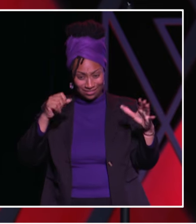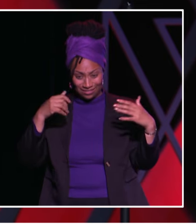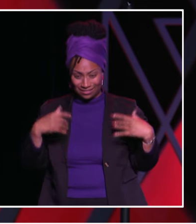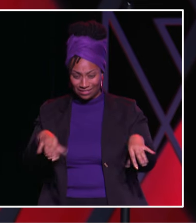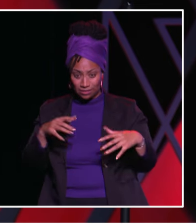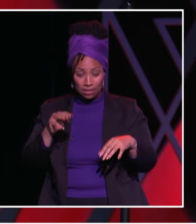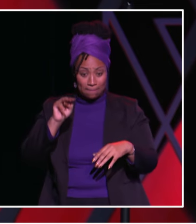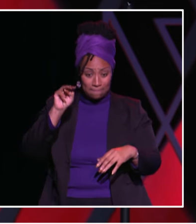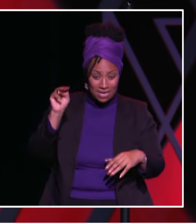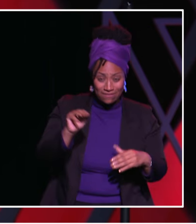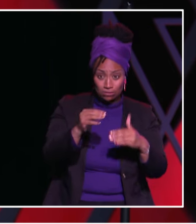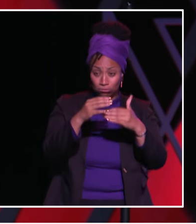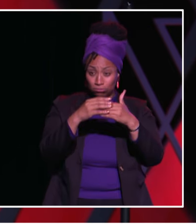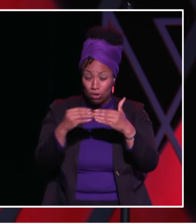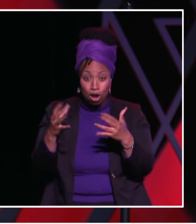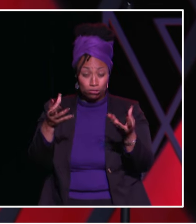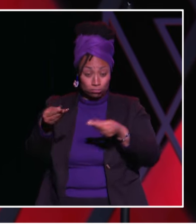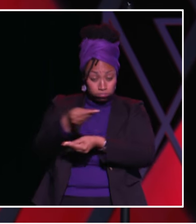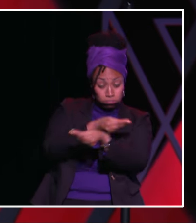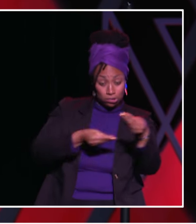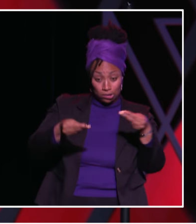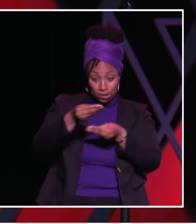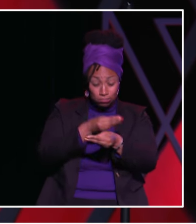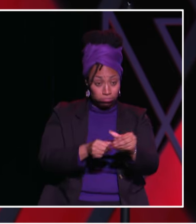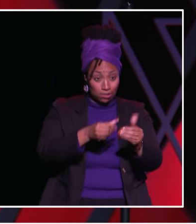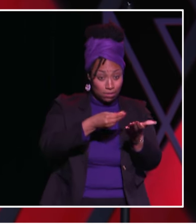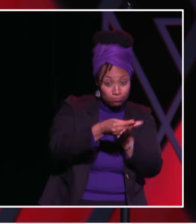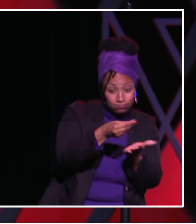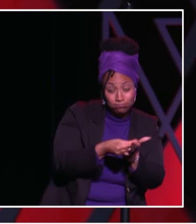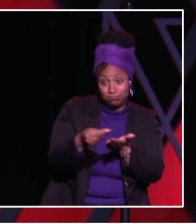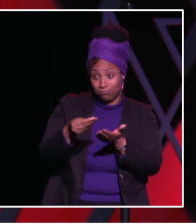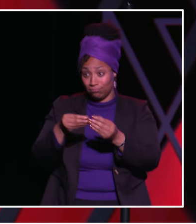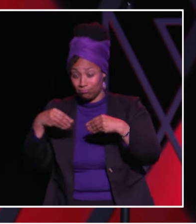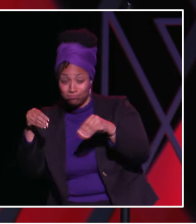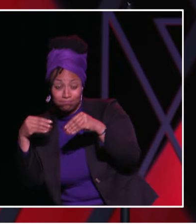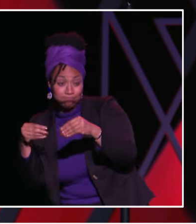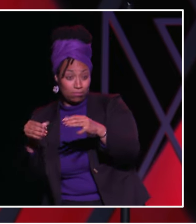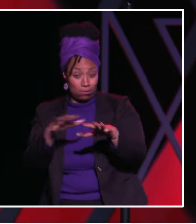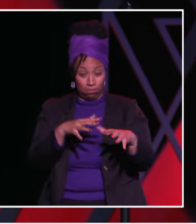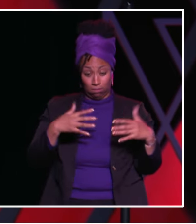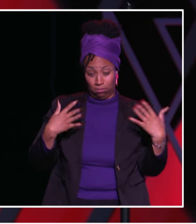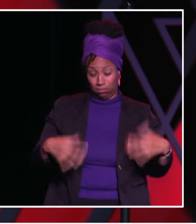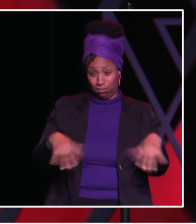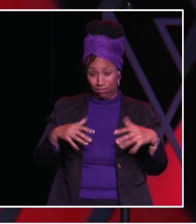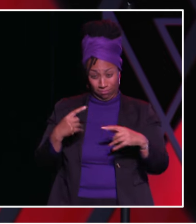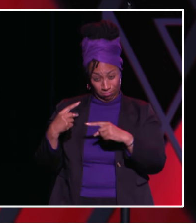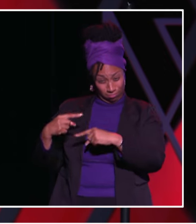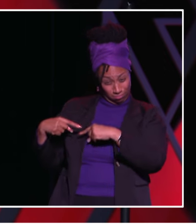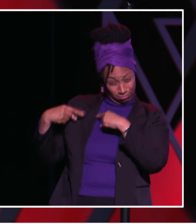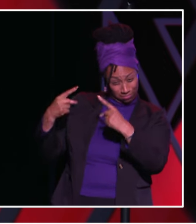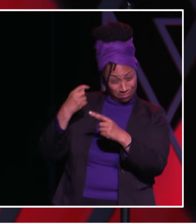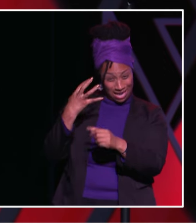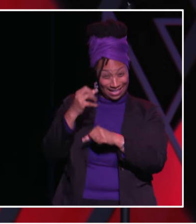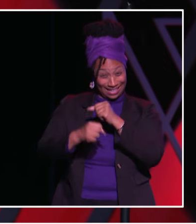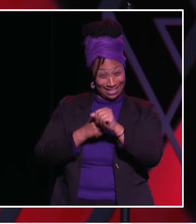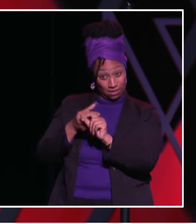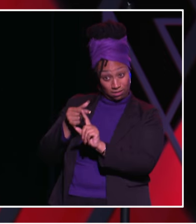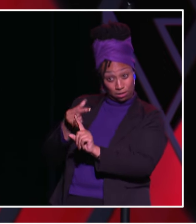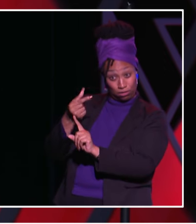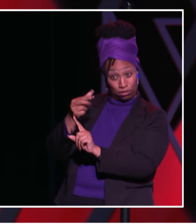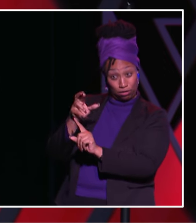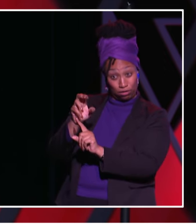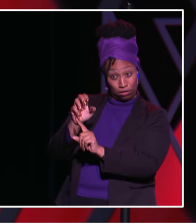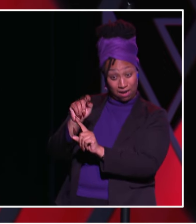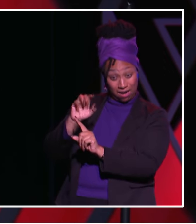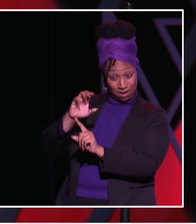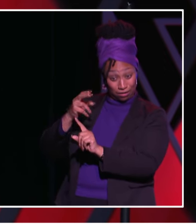economic impact for the district. For decades, Gretchen has been a driving force in strengthening our arts